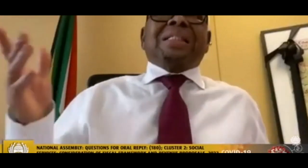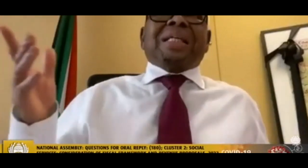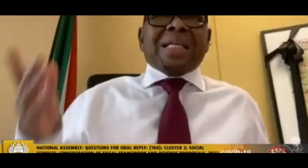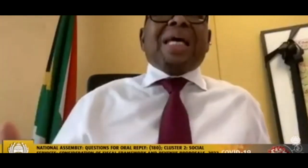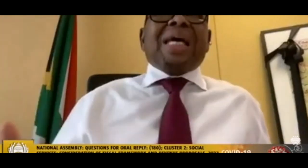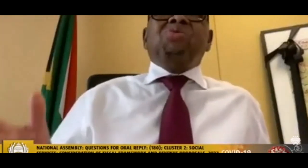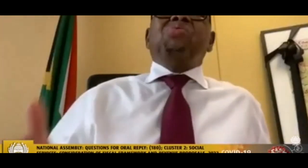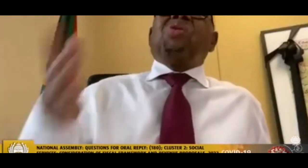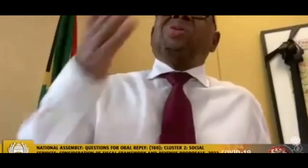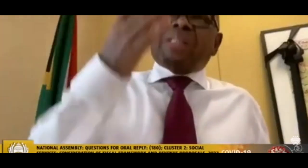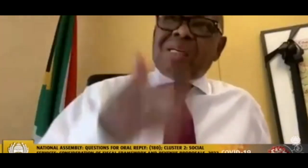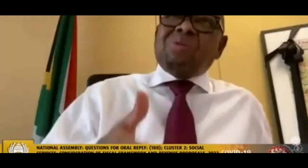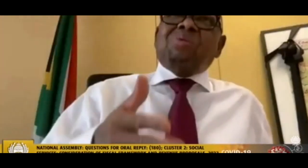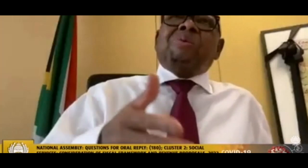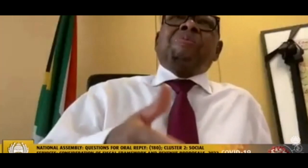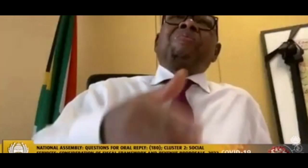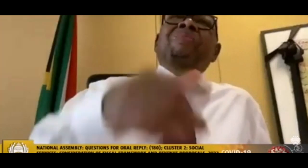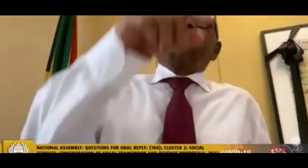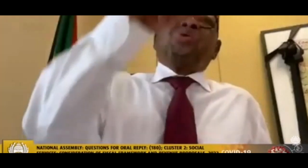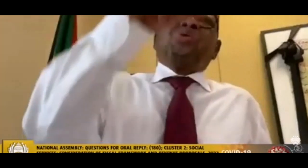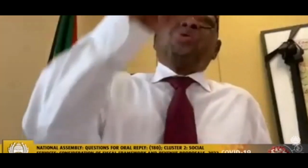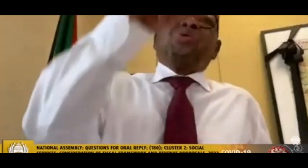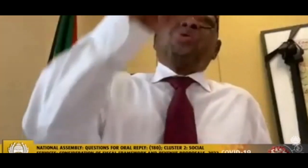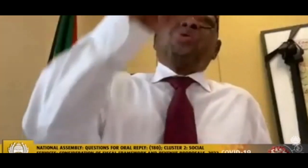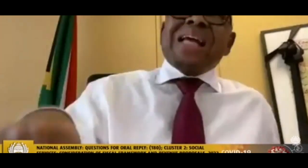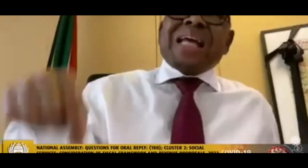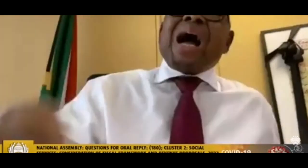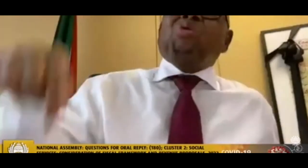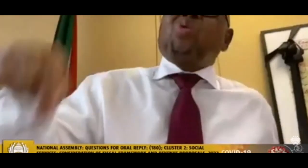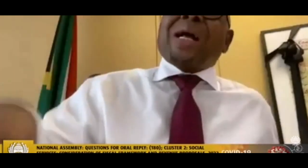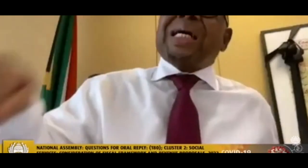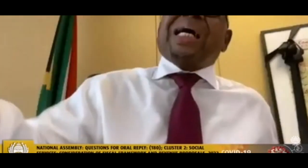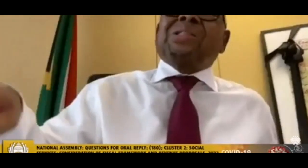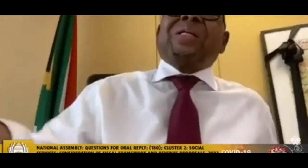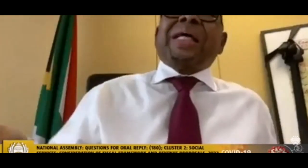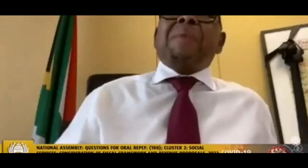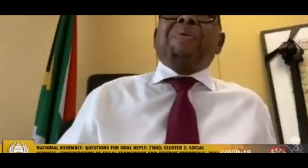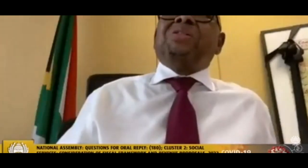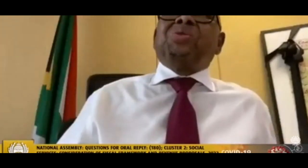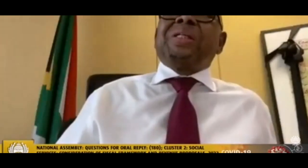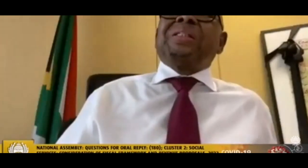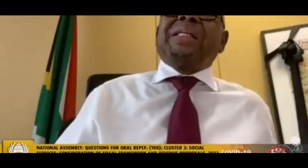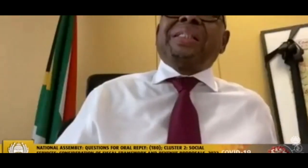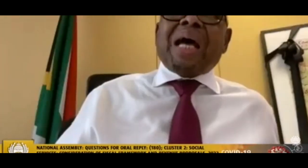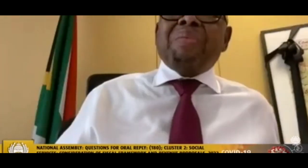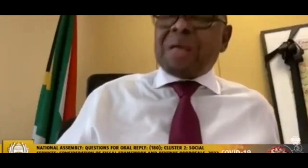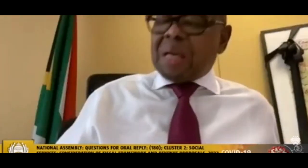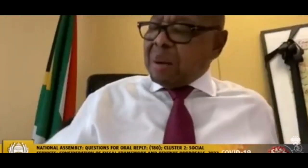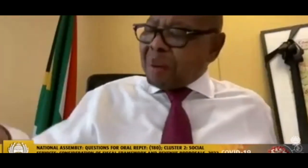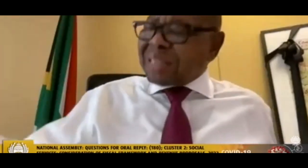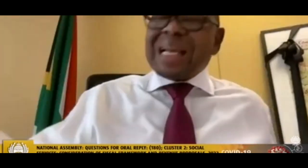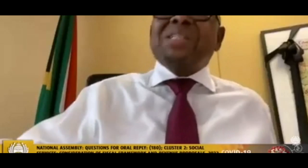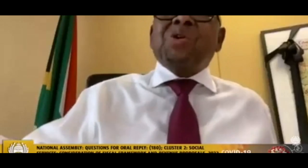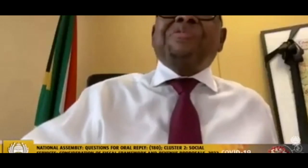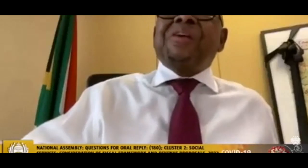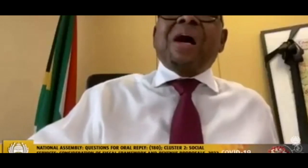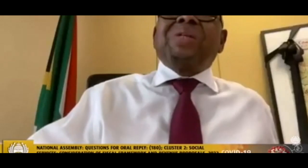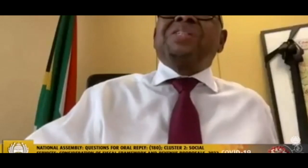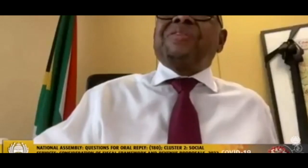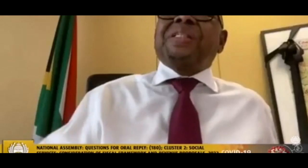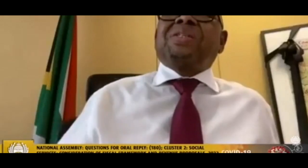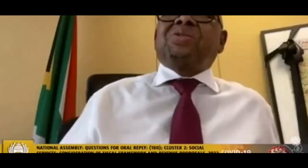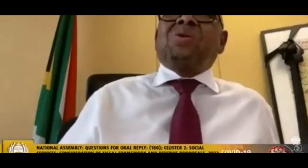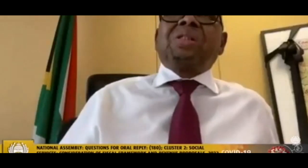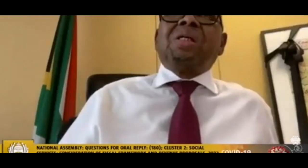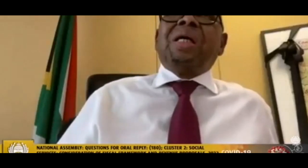let the SIU continue to then find out what actually happened during that time. But as of